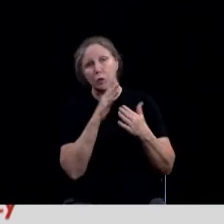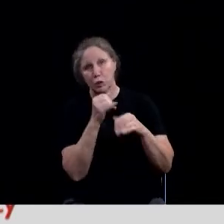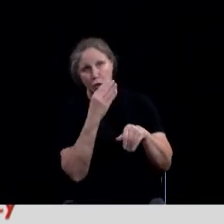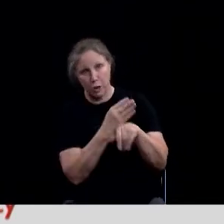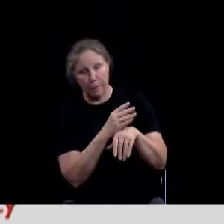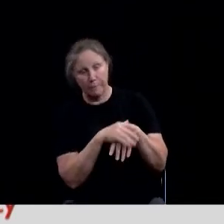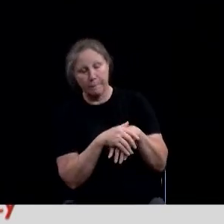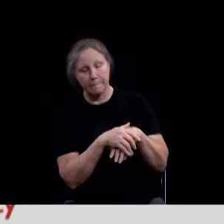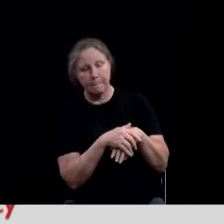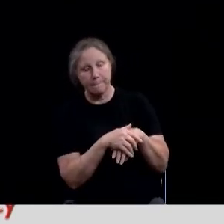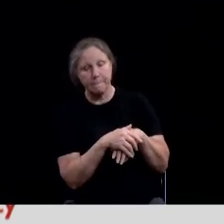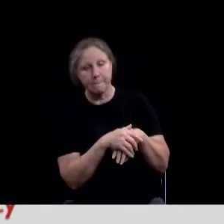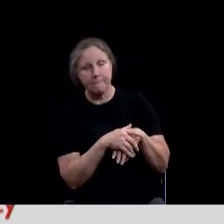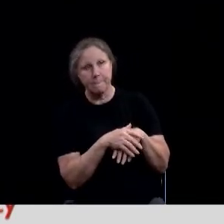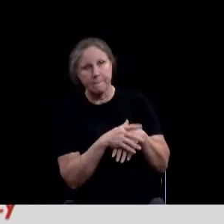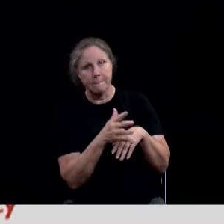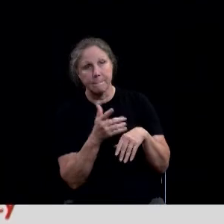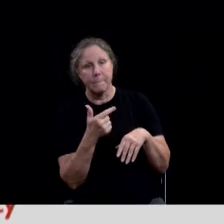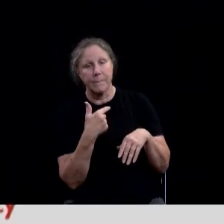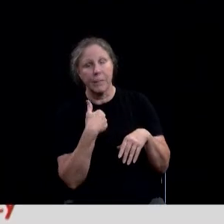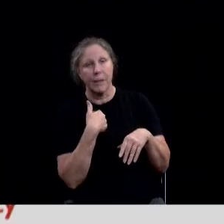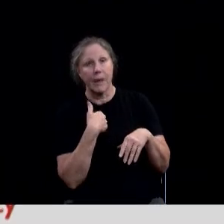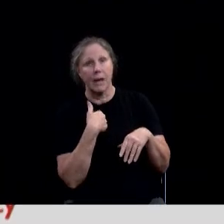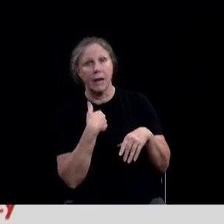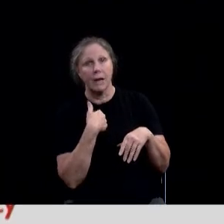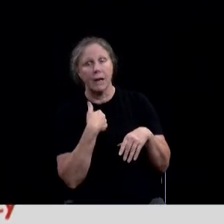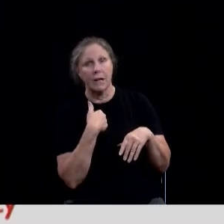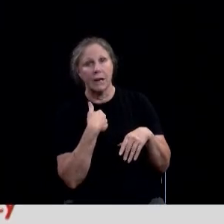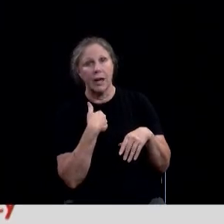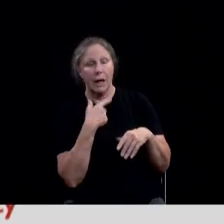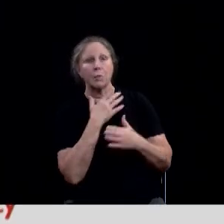overseen, and I appreciate the work you're doing. Thank you, sir.